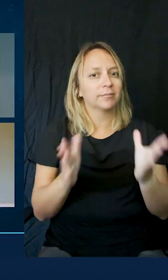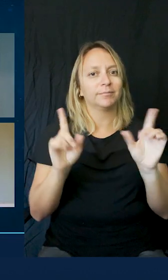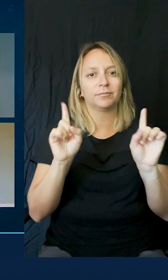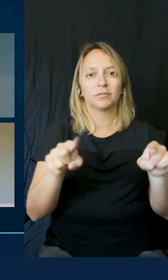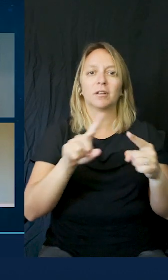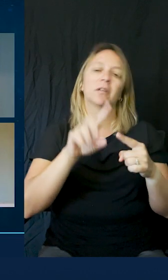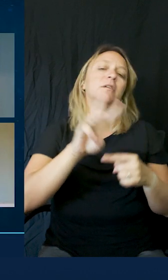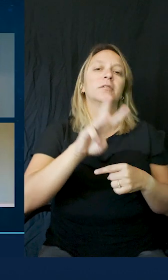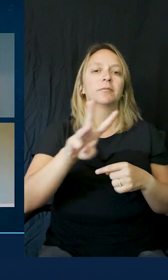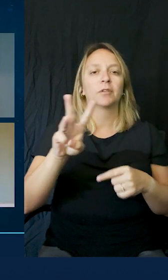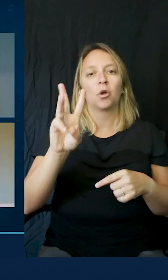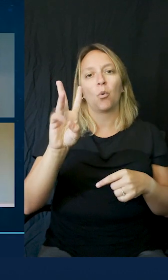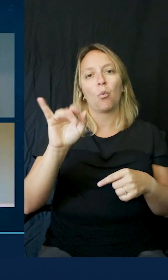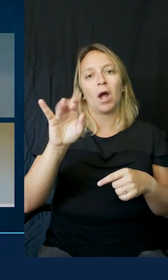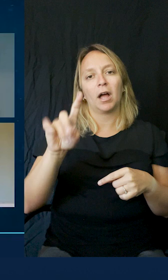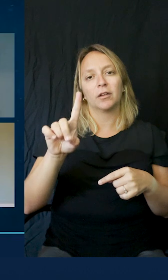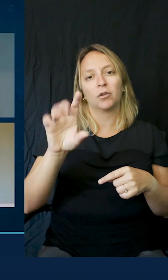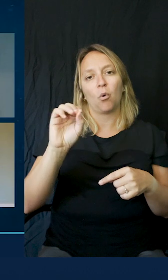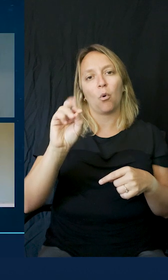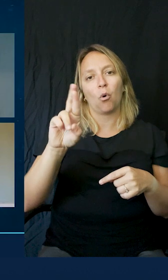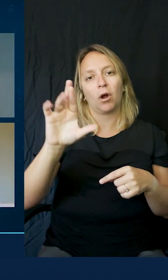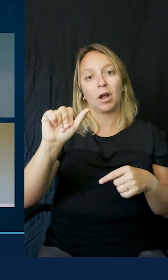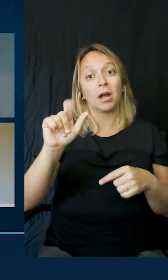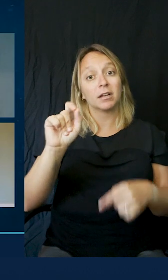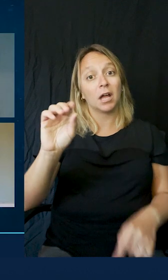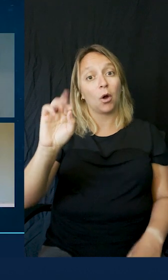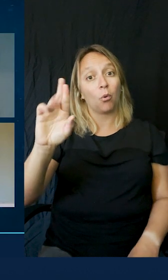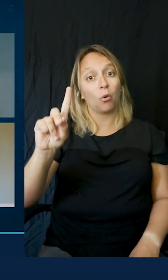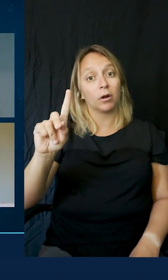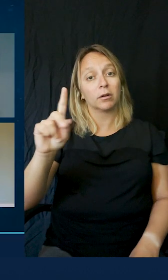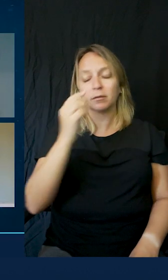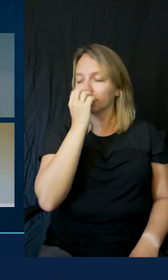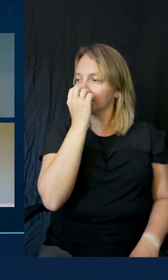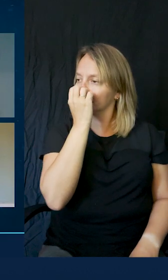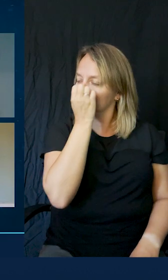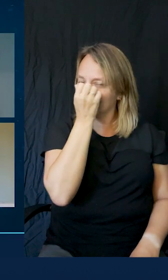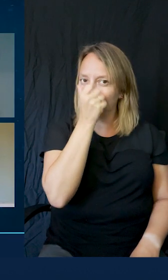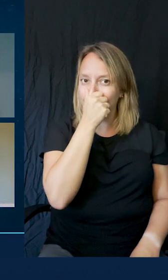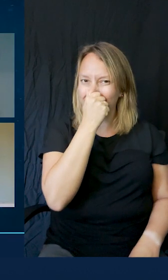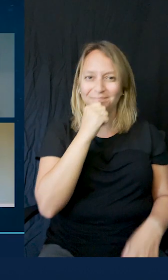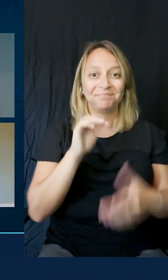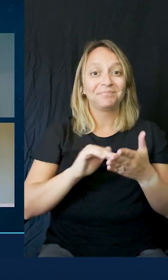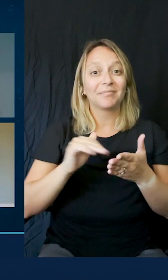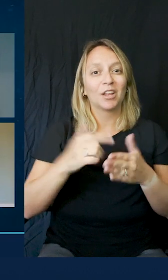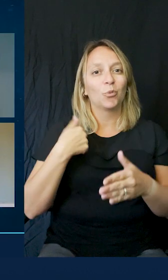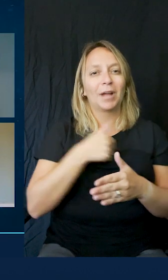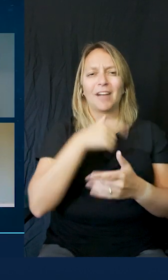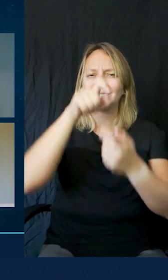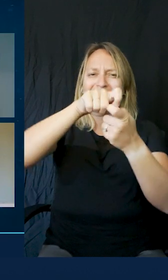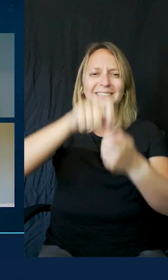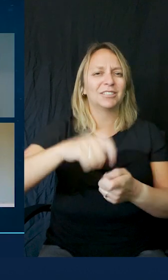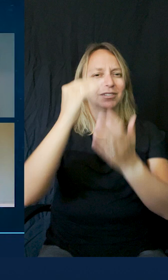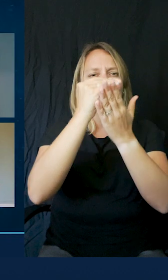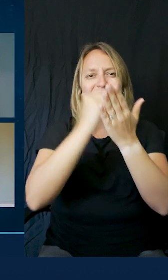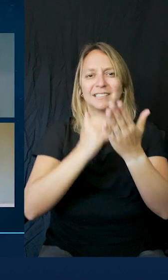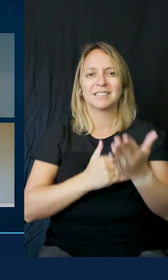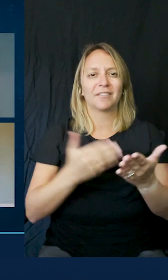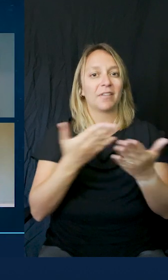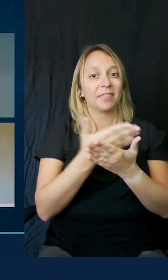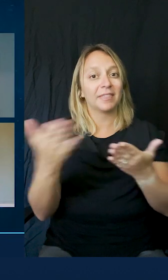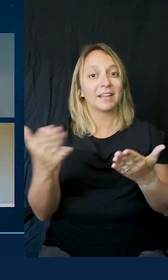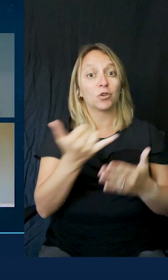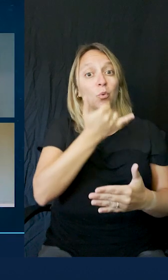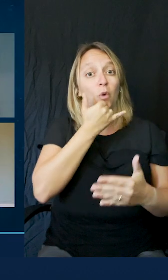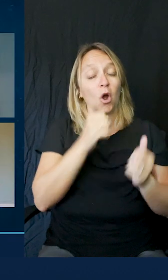website, wildorca.org. We have an incredibly detailed list of things that are wrong with the